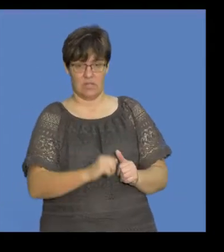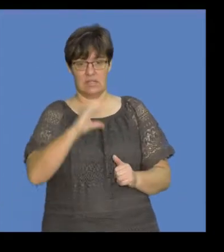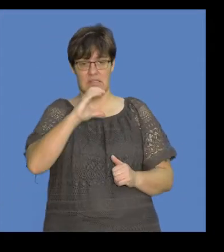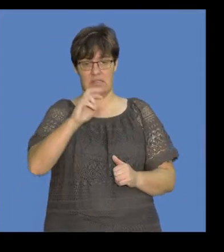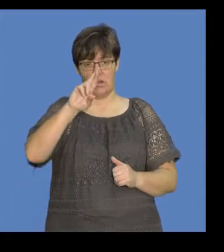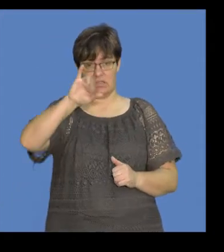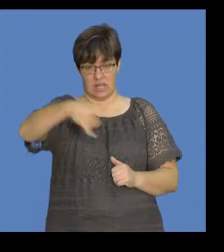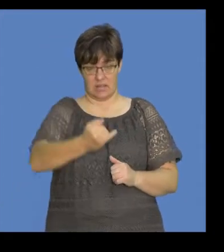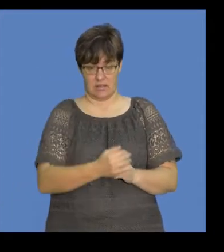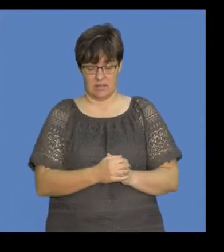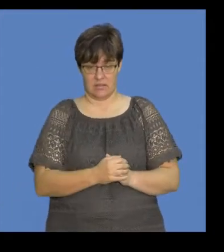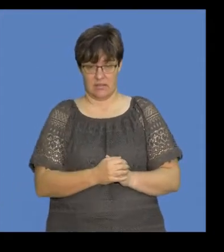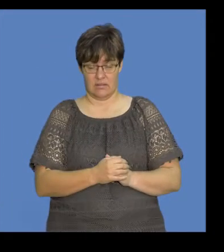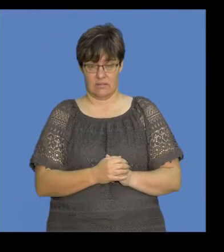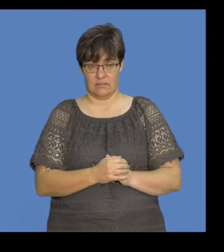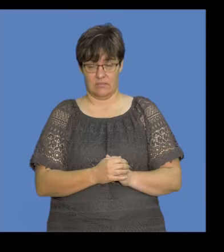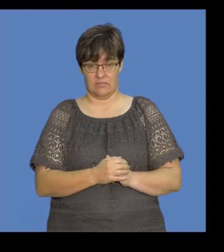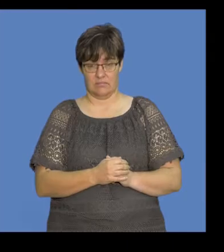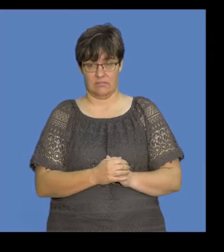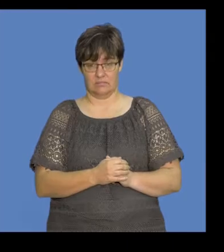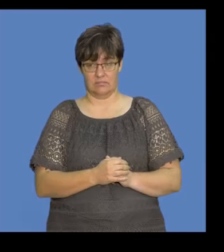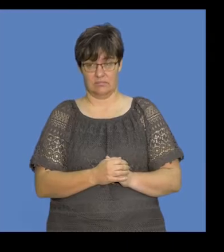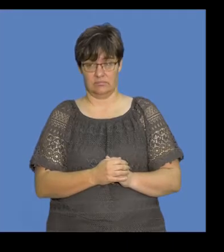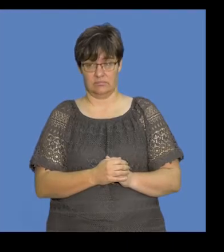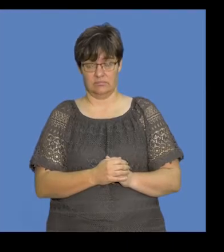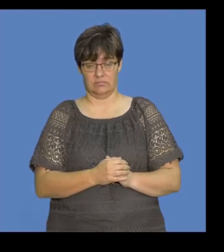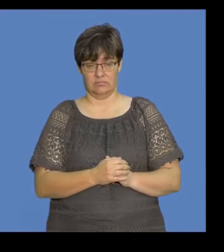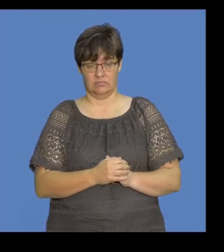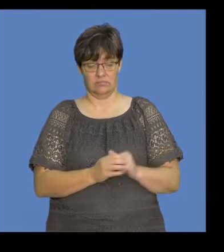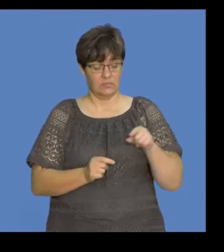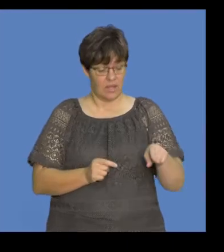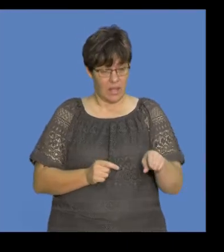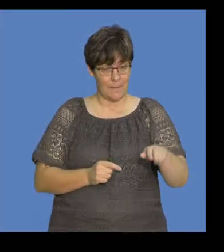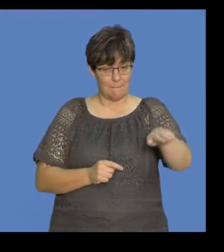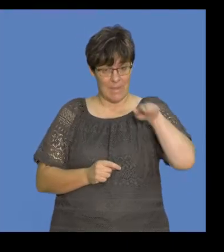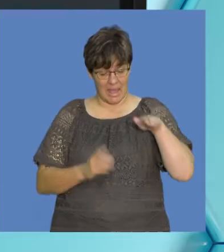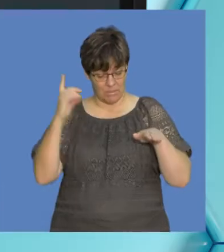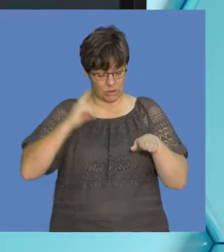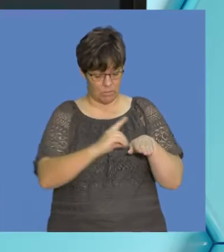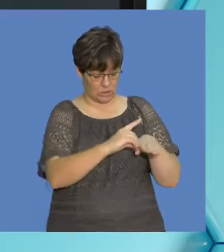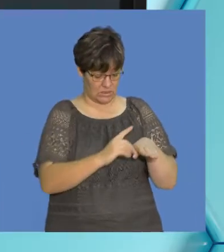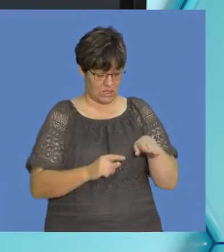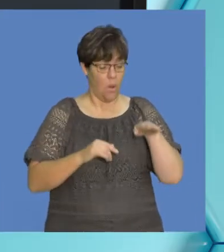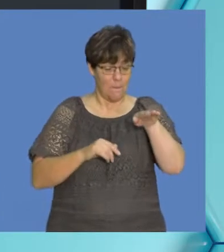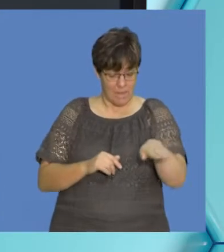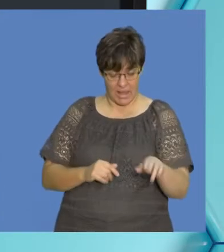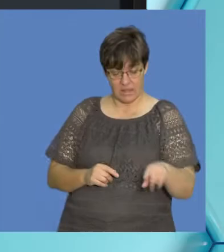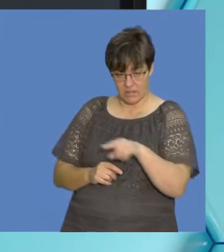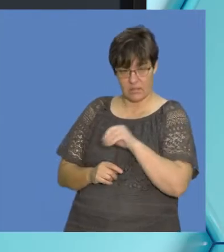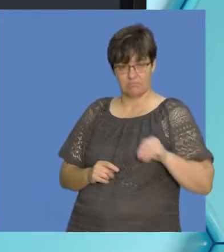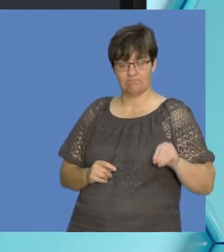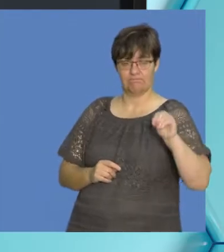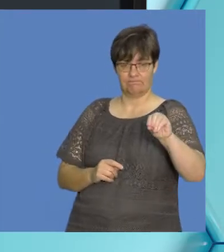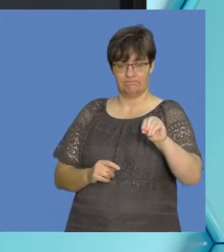CRJ, right? Whereas in the books of the bank, they will put it on